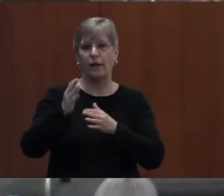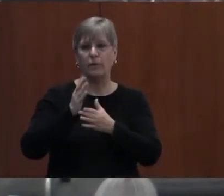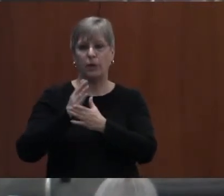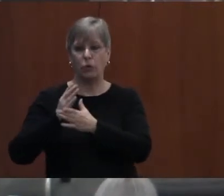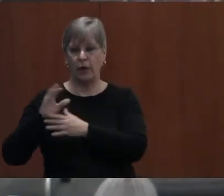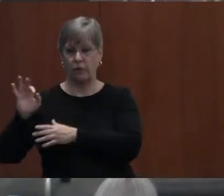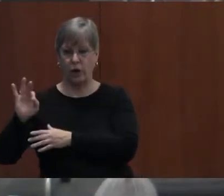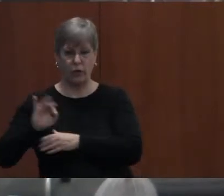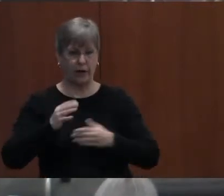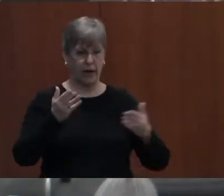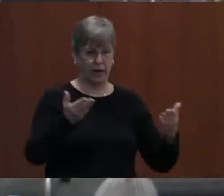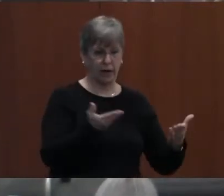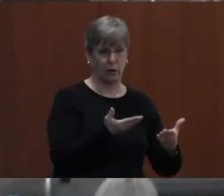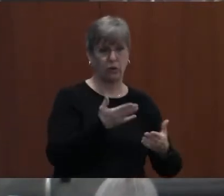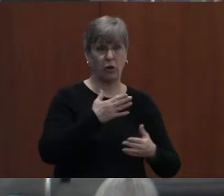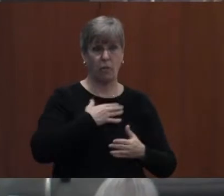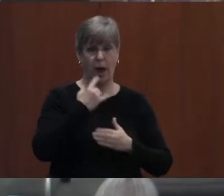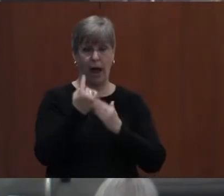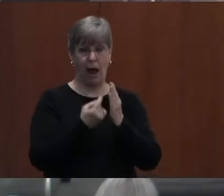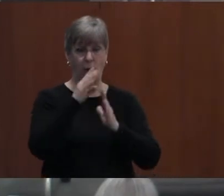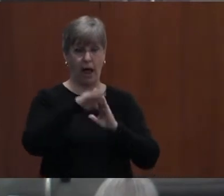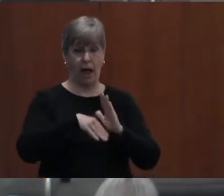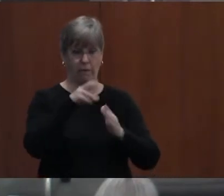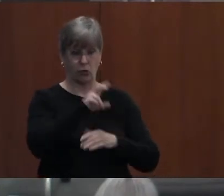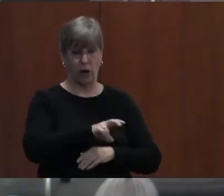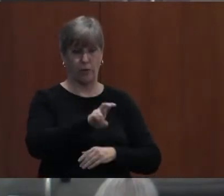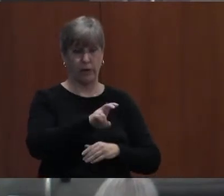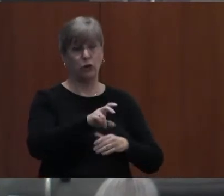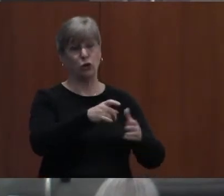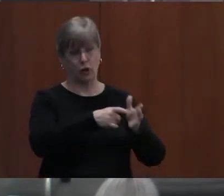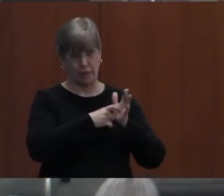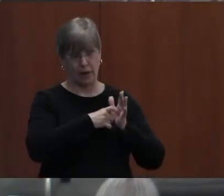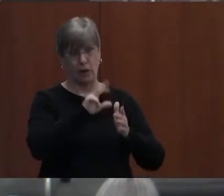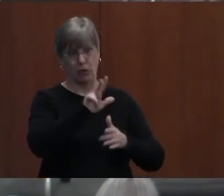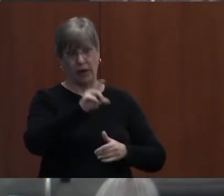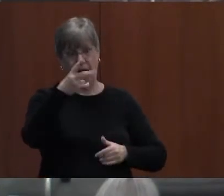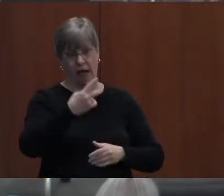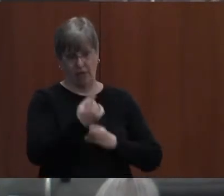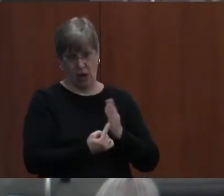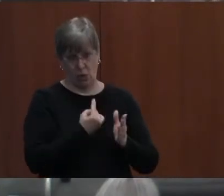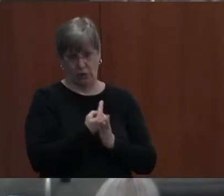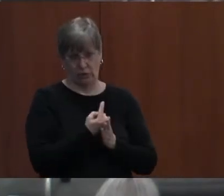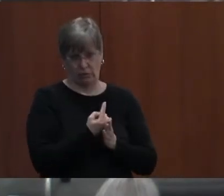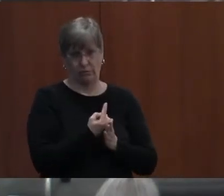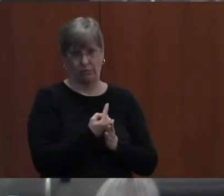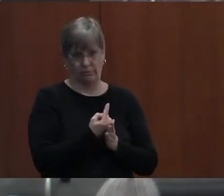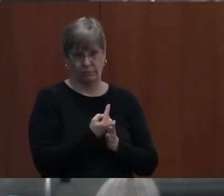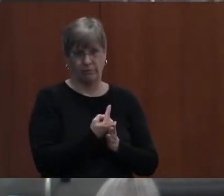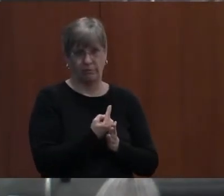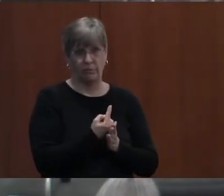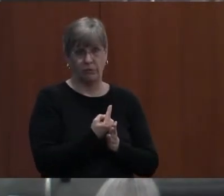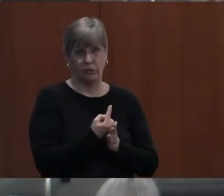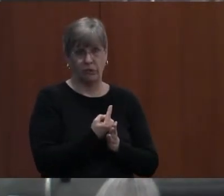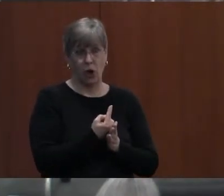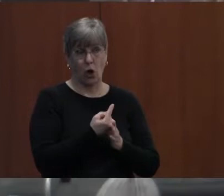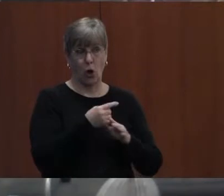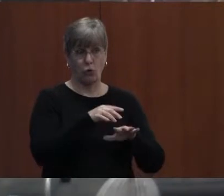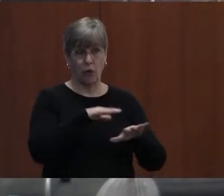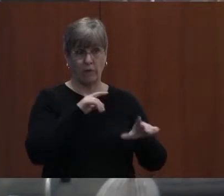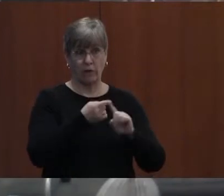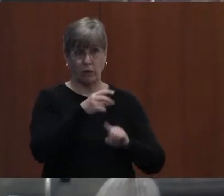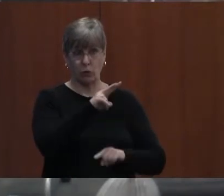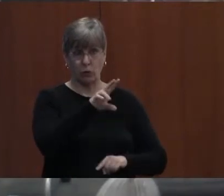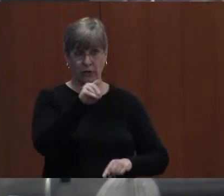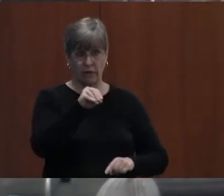between Frederick and here. So my hour-and-a-half trip took 3.5 hours today. So you hit the traffic coming off 270